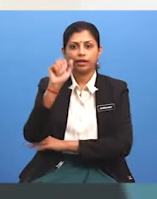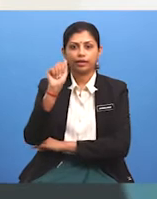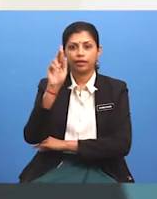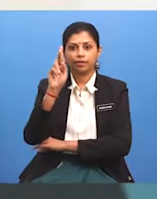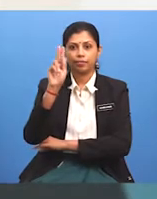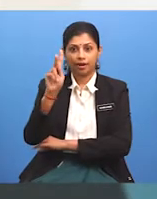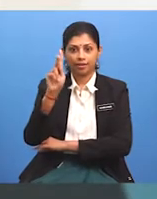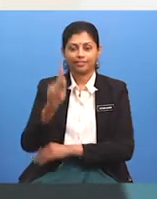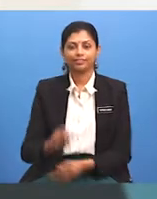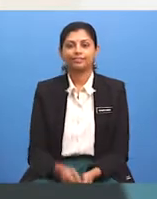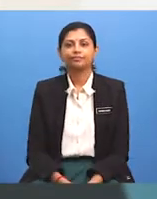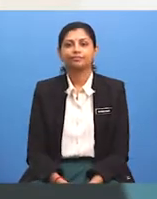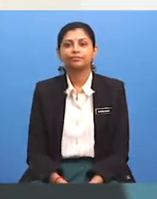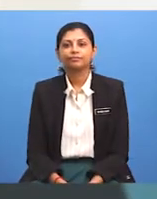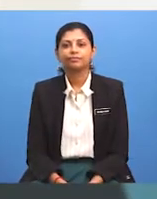Mark Zuckerberg.